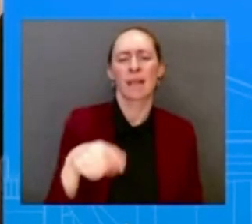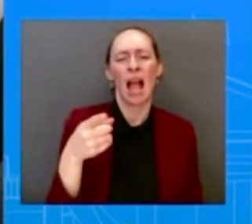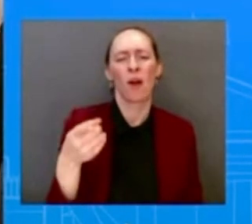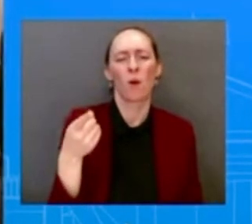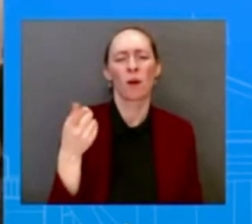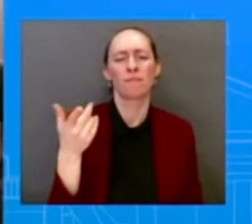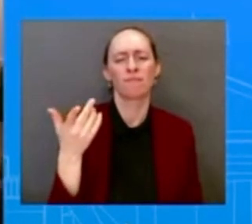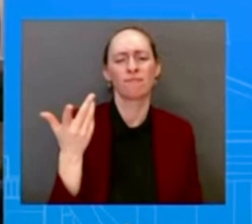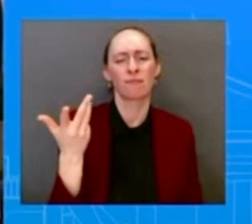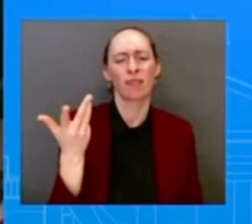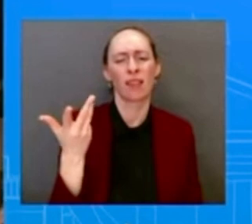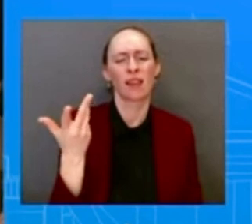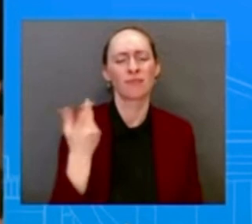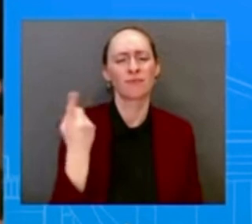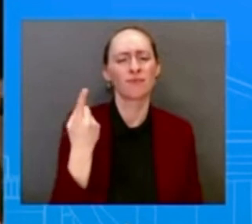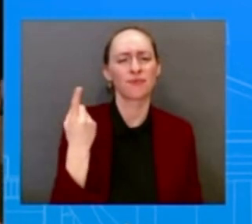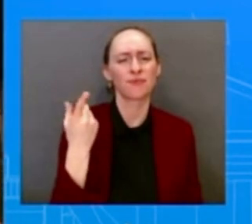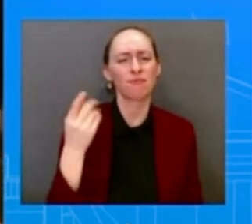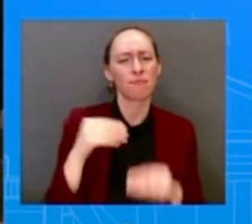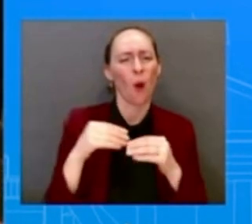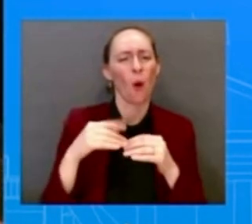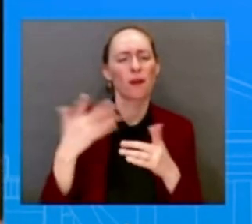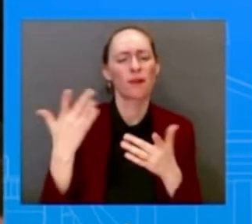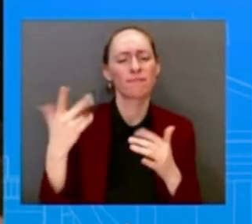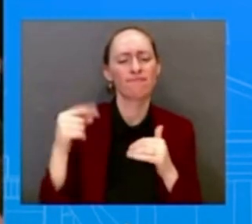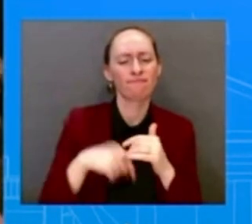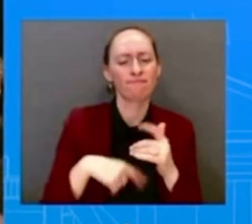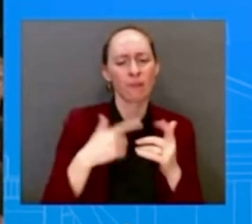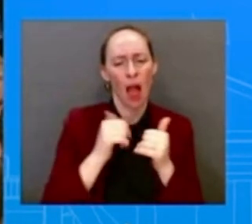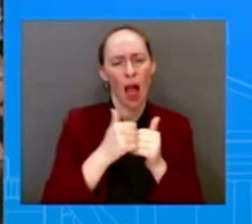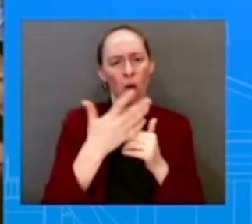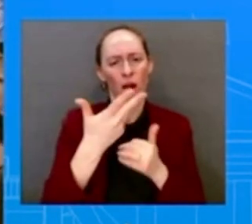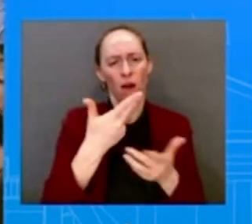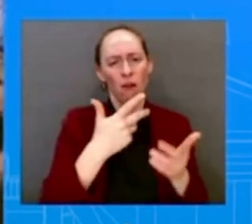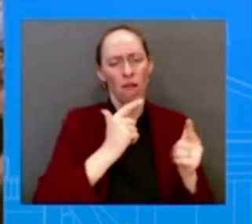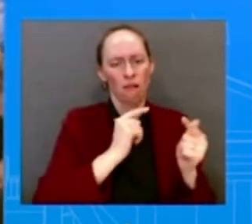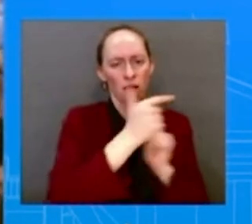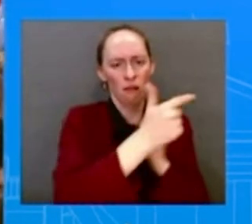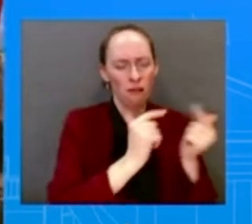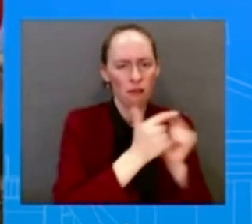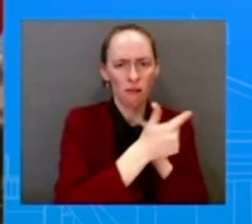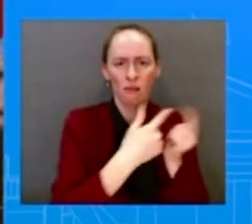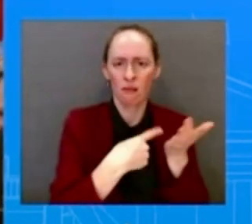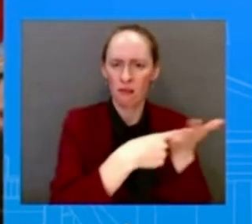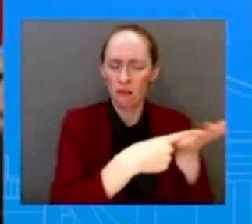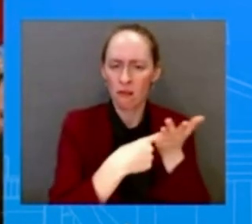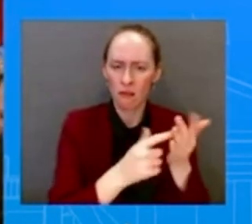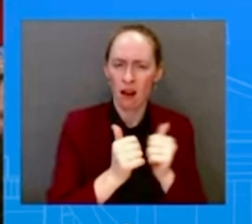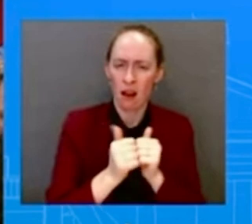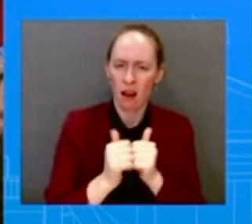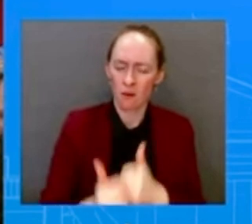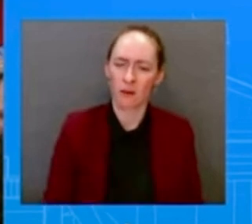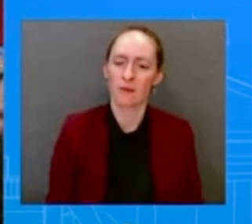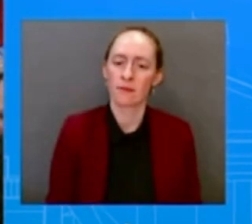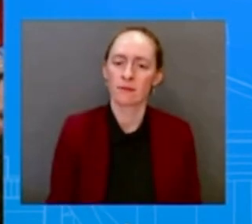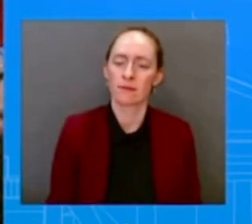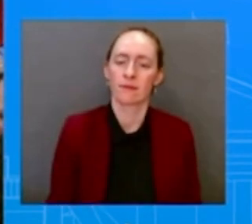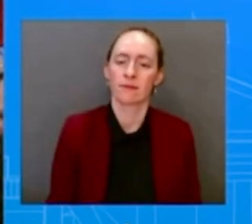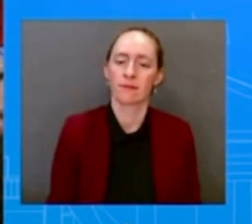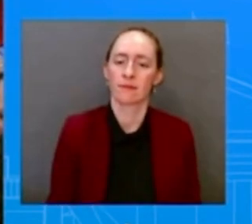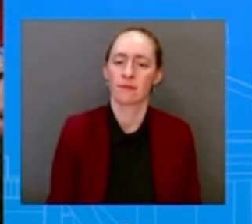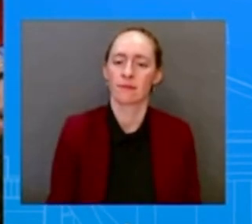that his call to his counterpart was not returned from China. But on the diplomatic side of things, are there lines